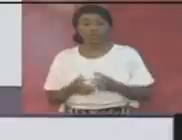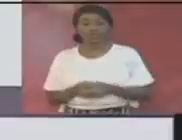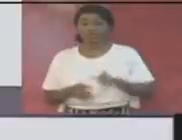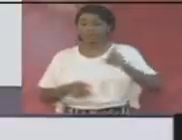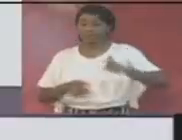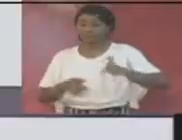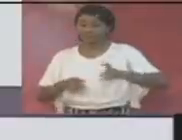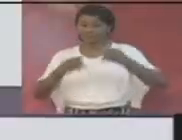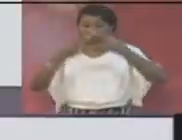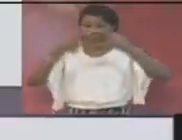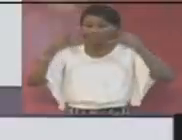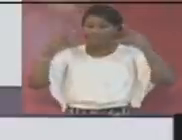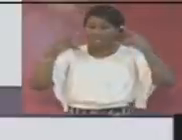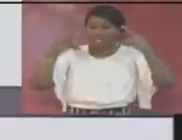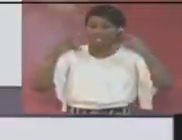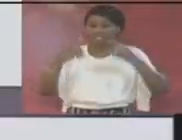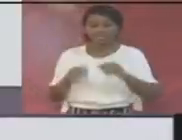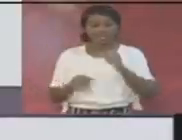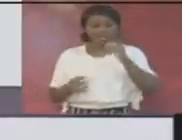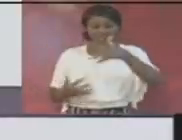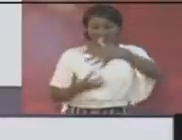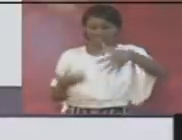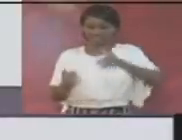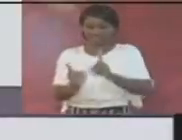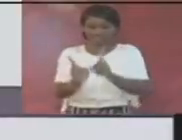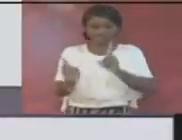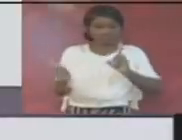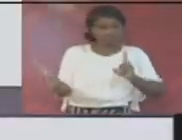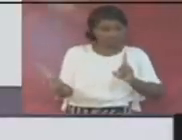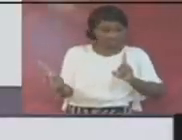mask wearing, avoiding gathering,